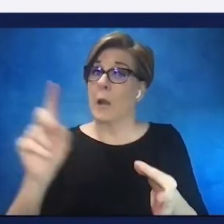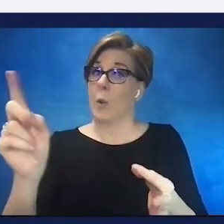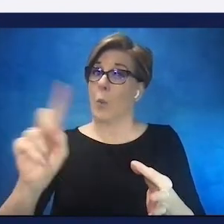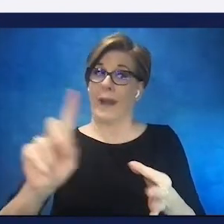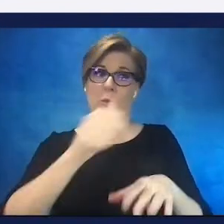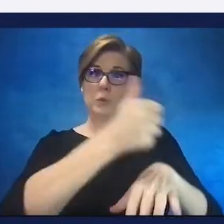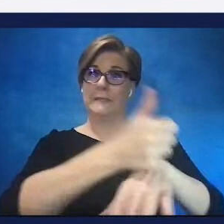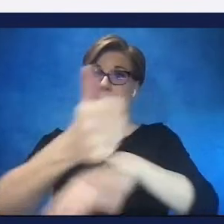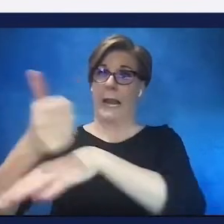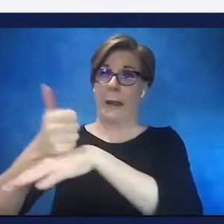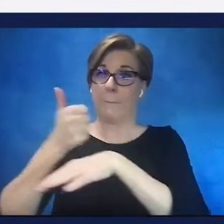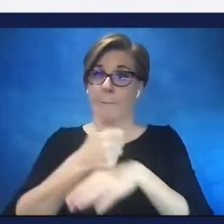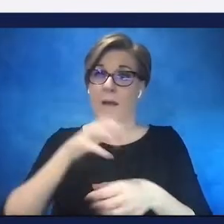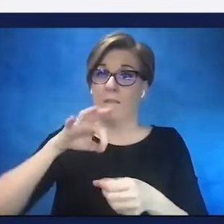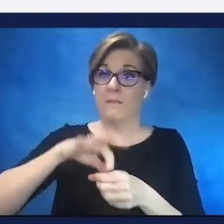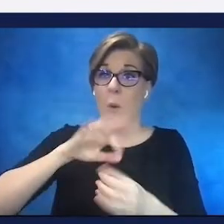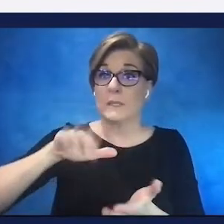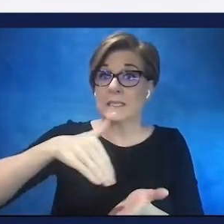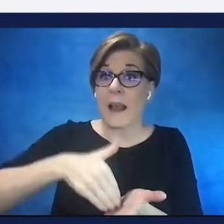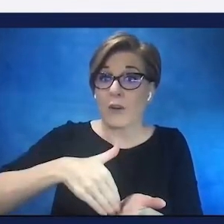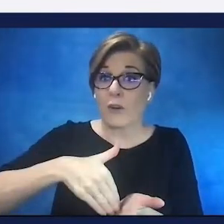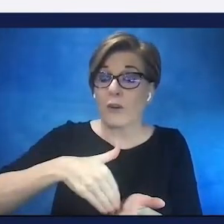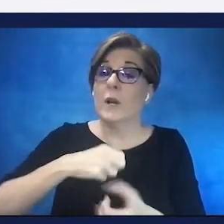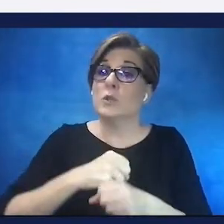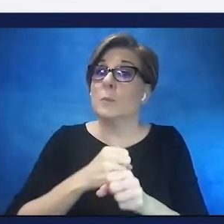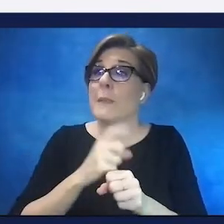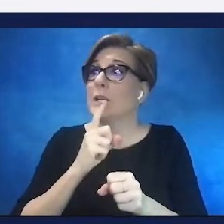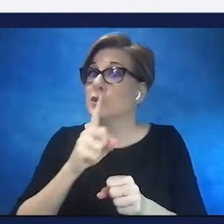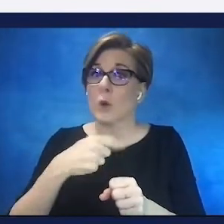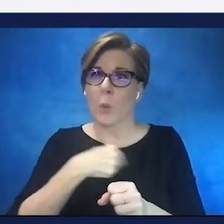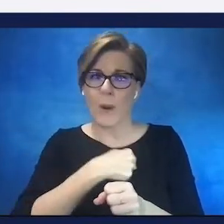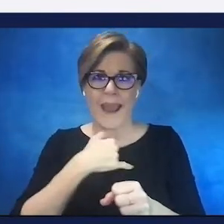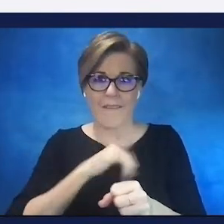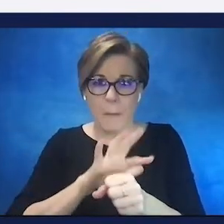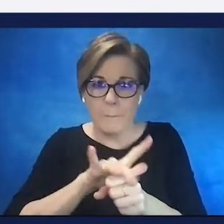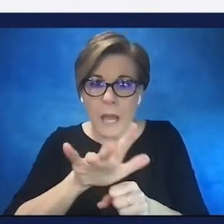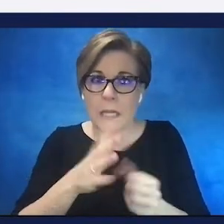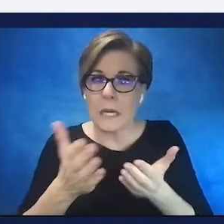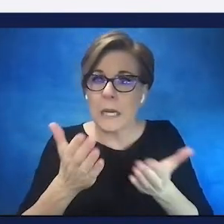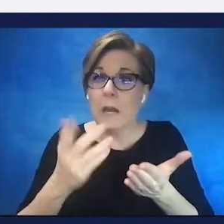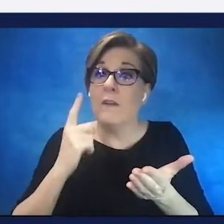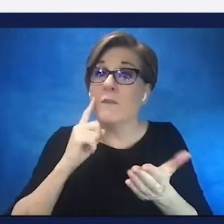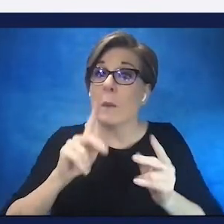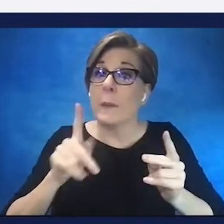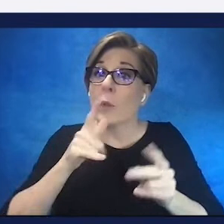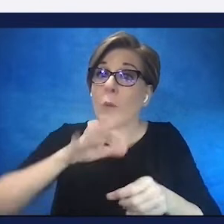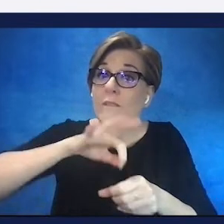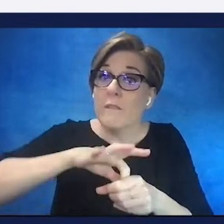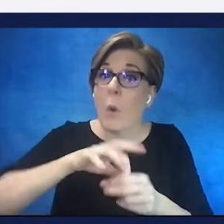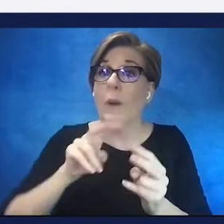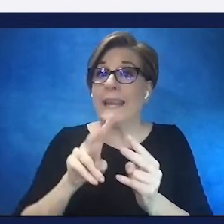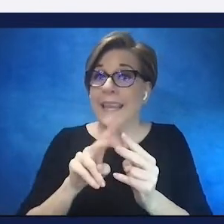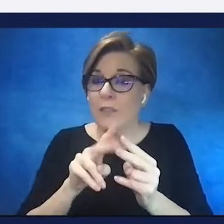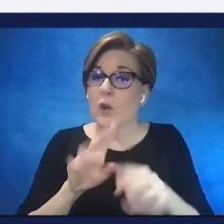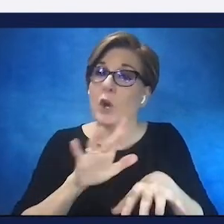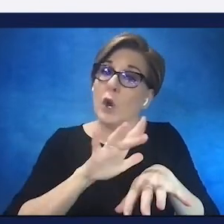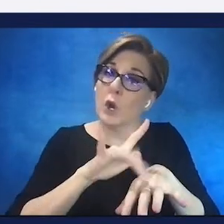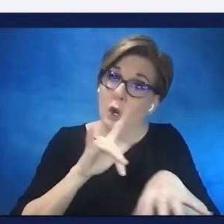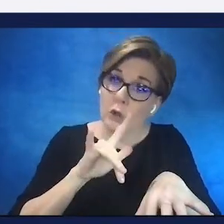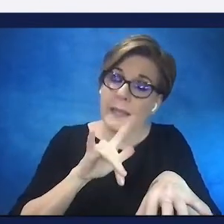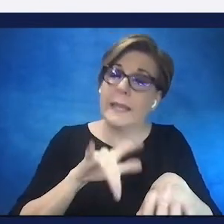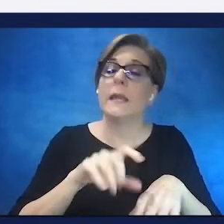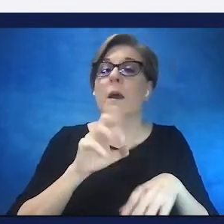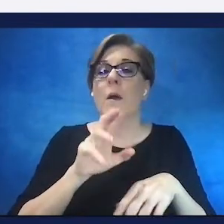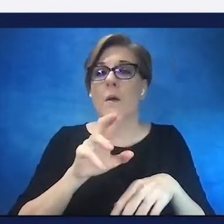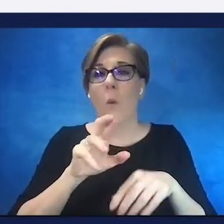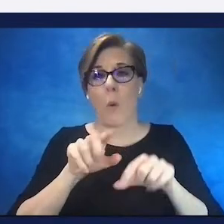for elections, so we can serve our in-person voters, whether they're voting in person early or on election day. Then